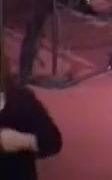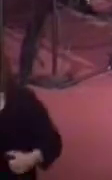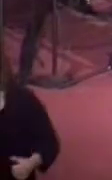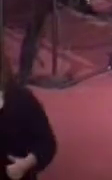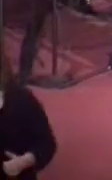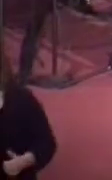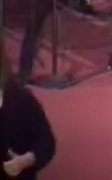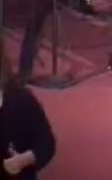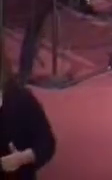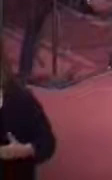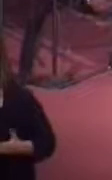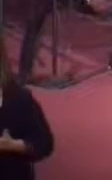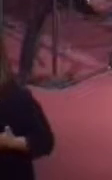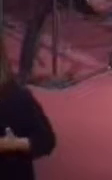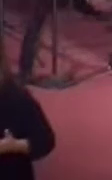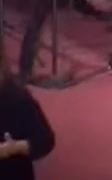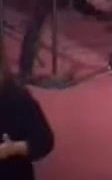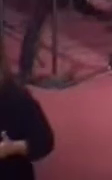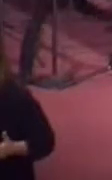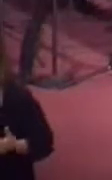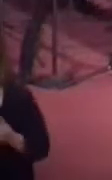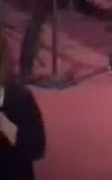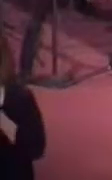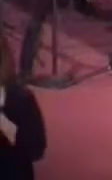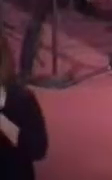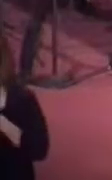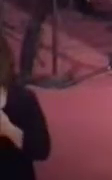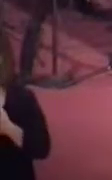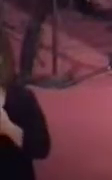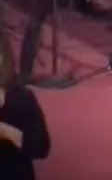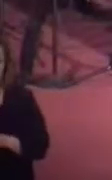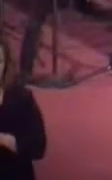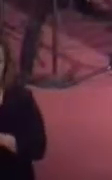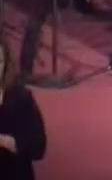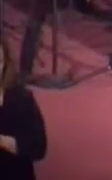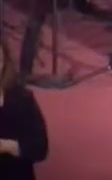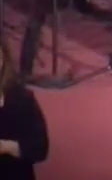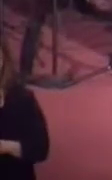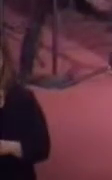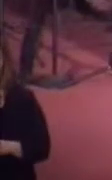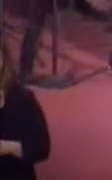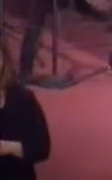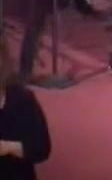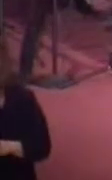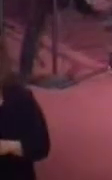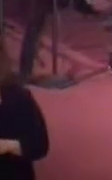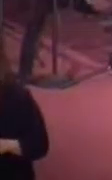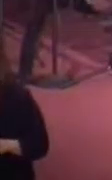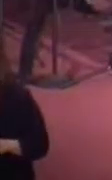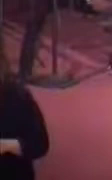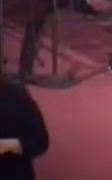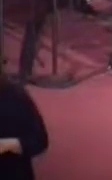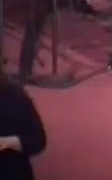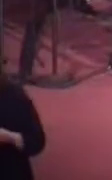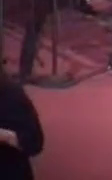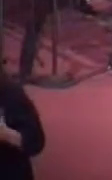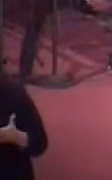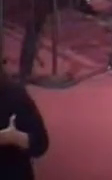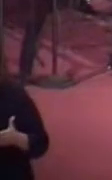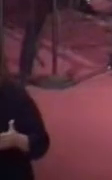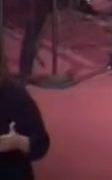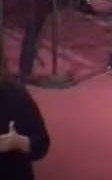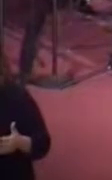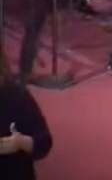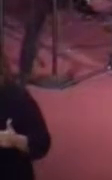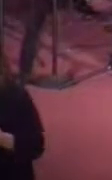for yourself. Store up for yourself, right? Conformism, do the things that we do the way that we do them.